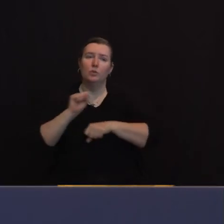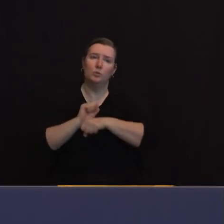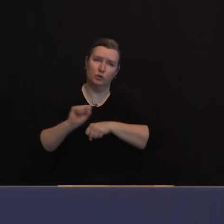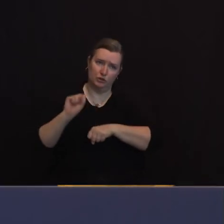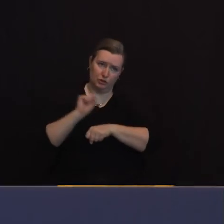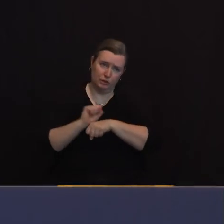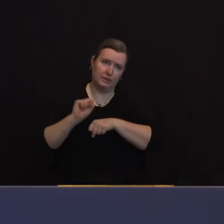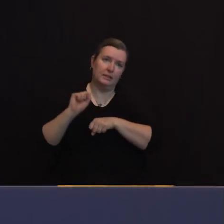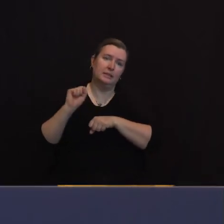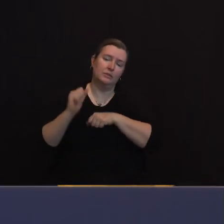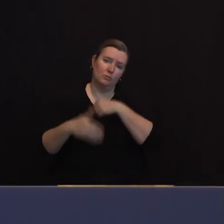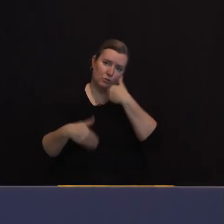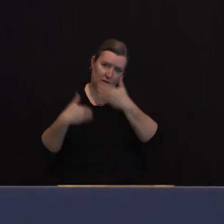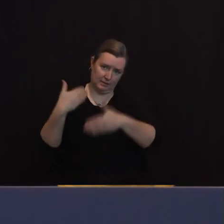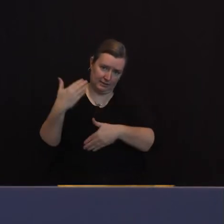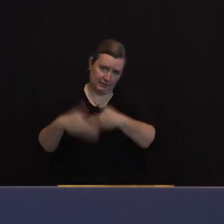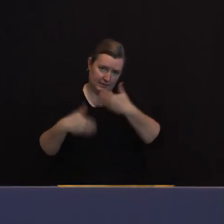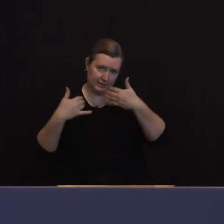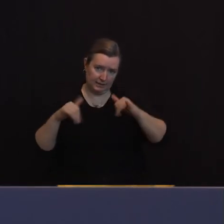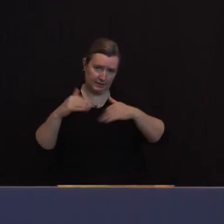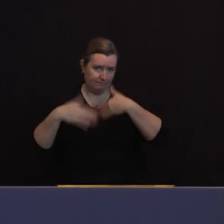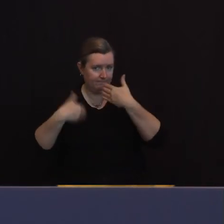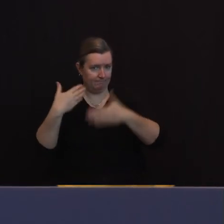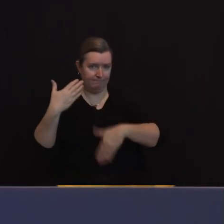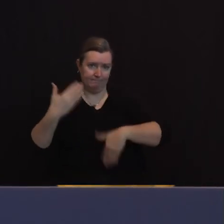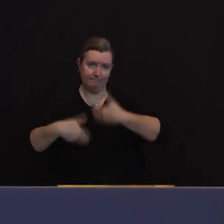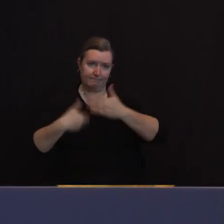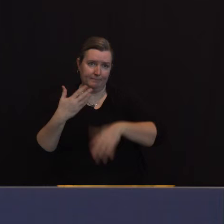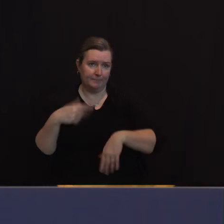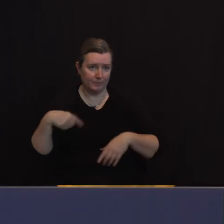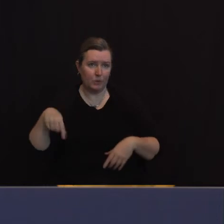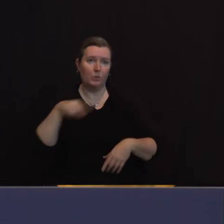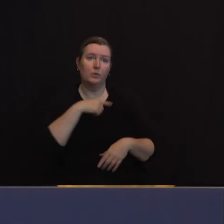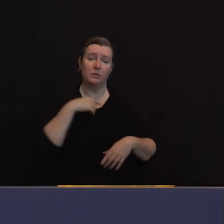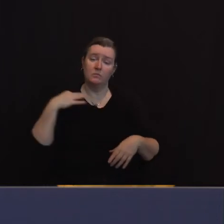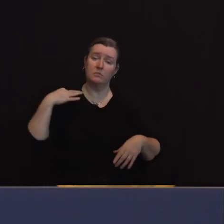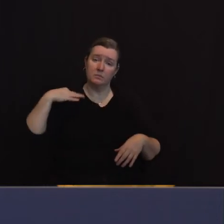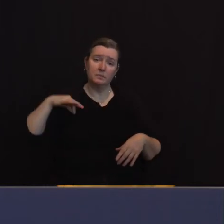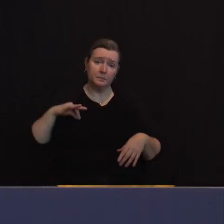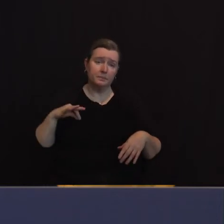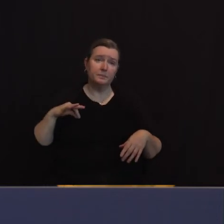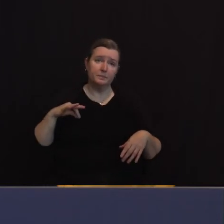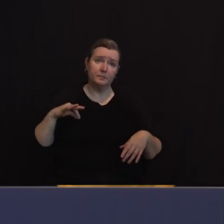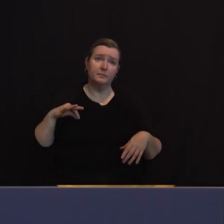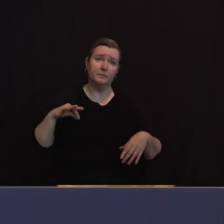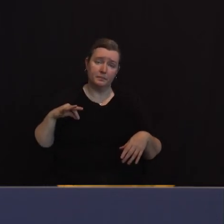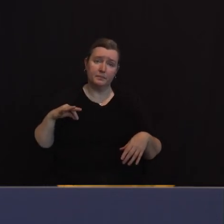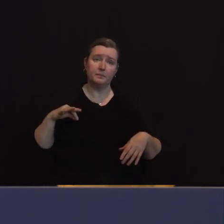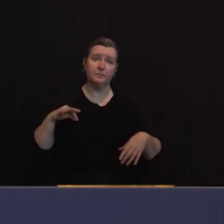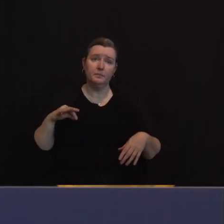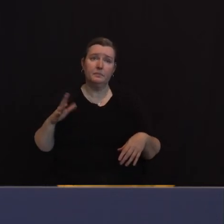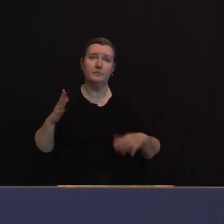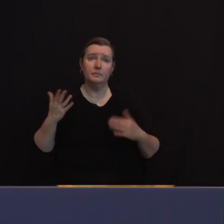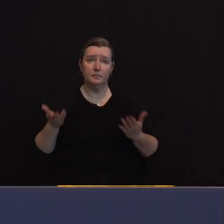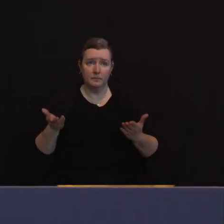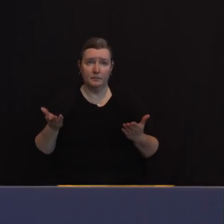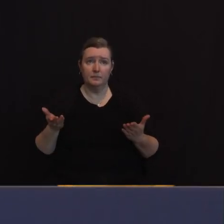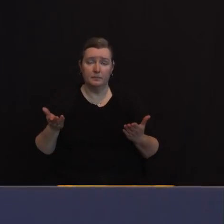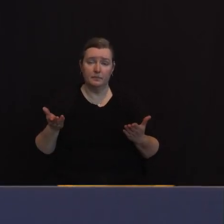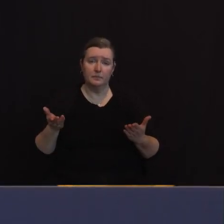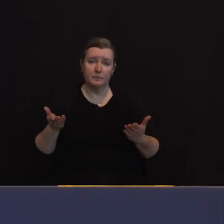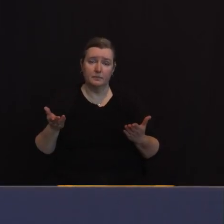We have benefited without question by folks sort of walking away from